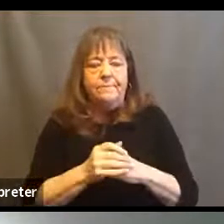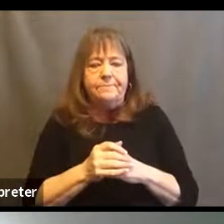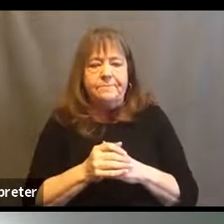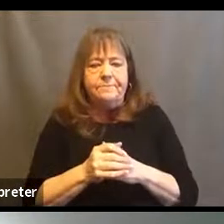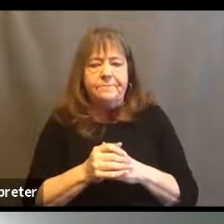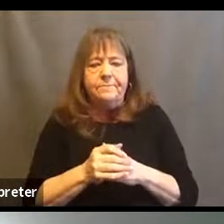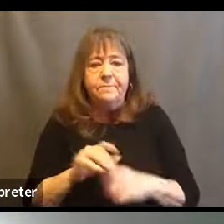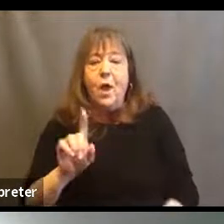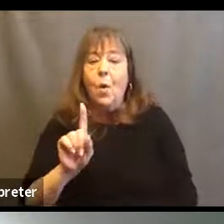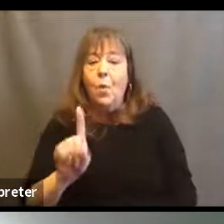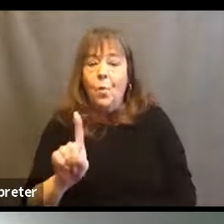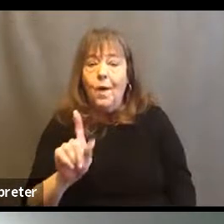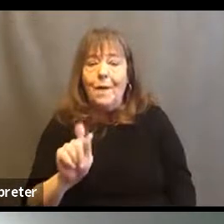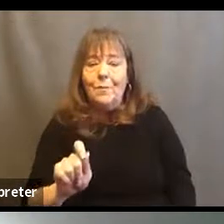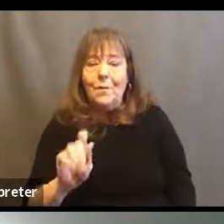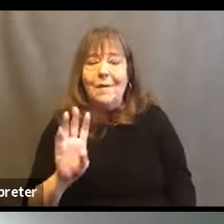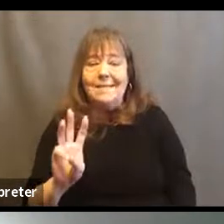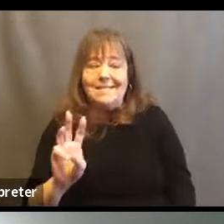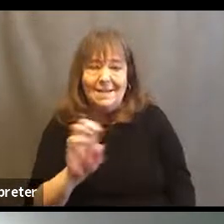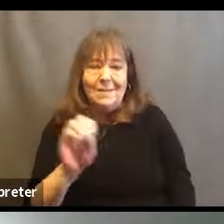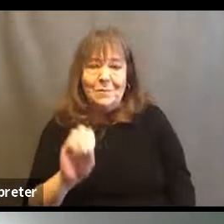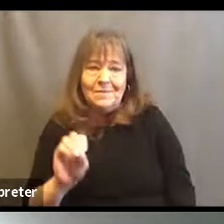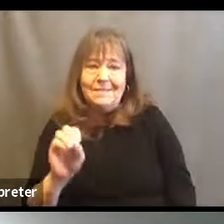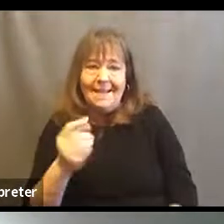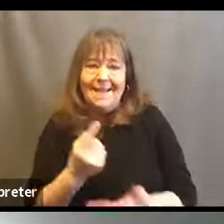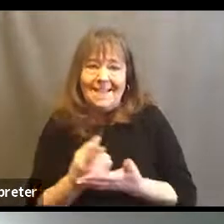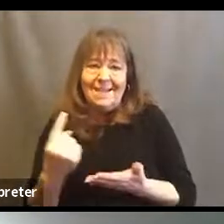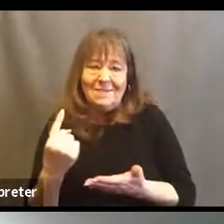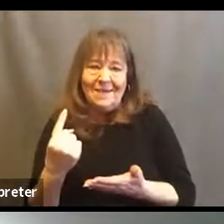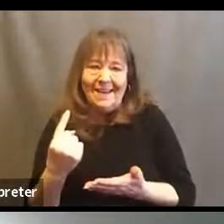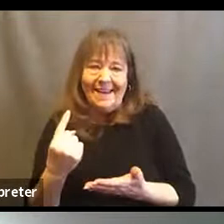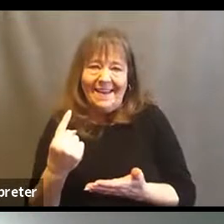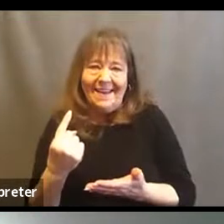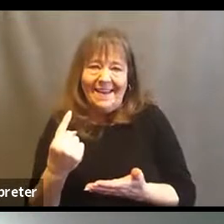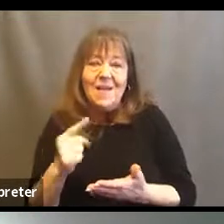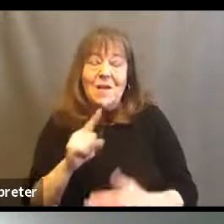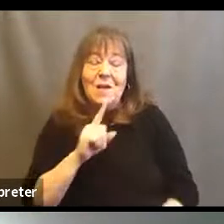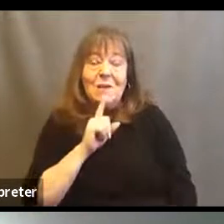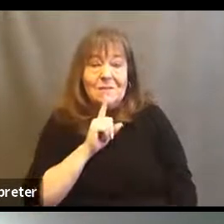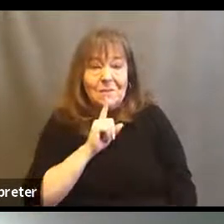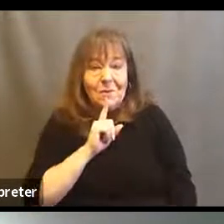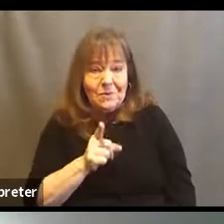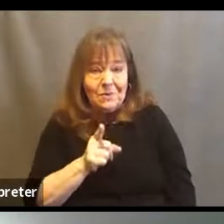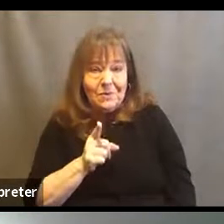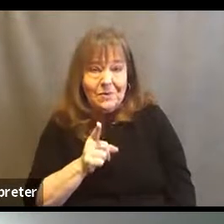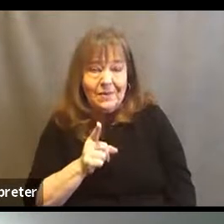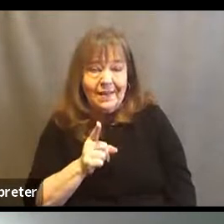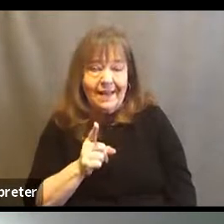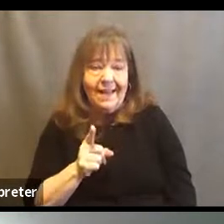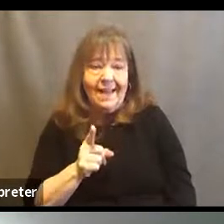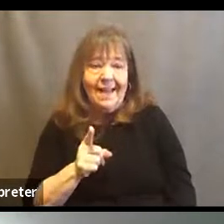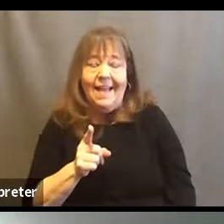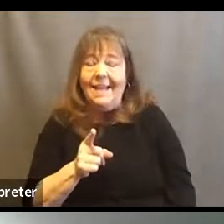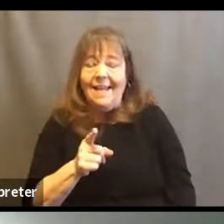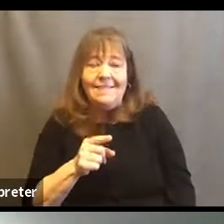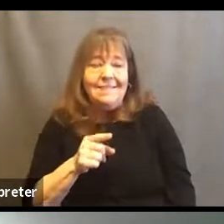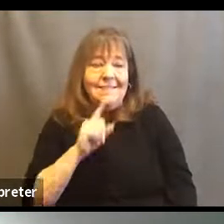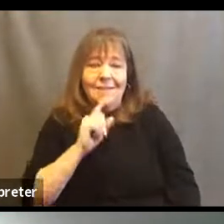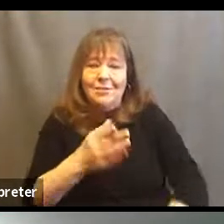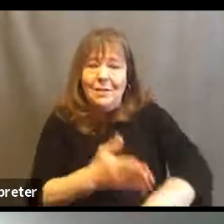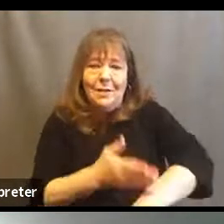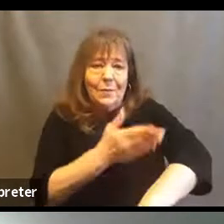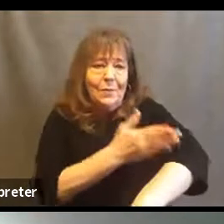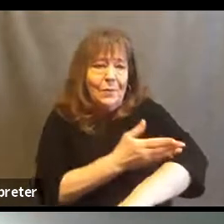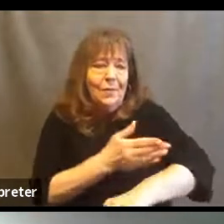It was only 1.6% last week. And so truly a move in the right direction. And